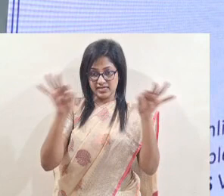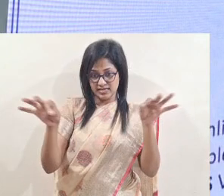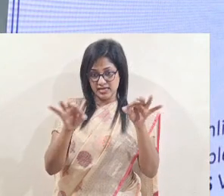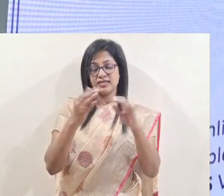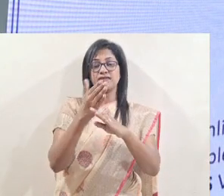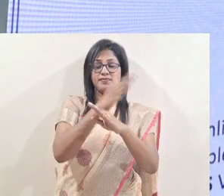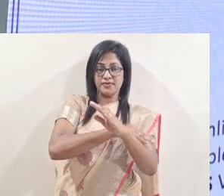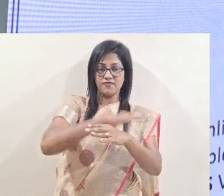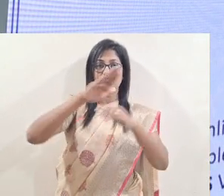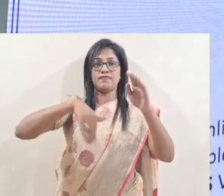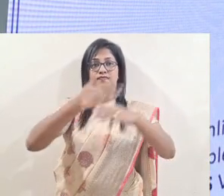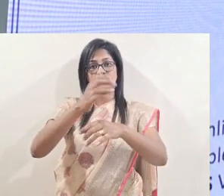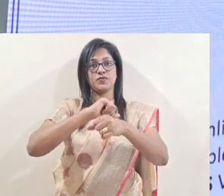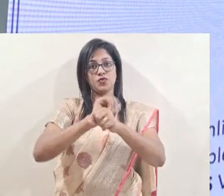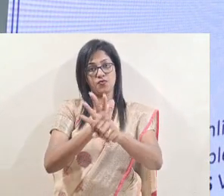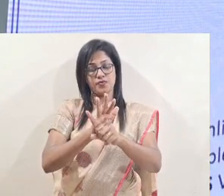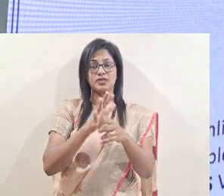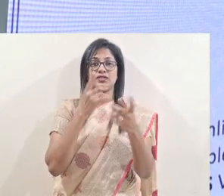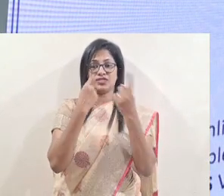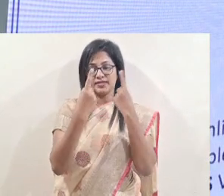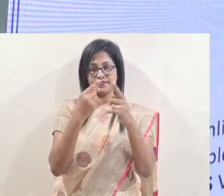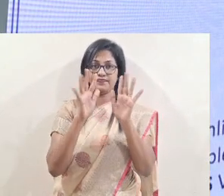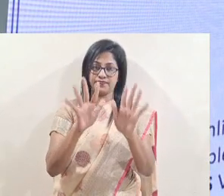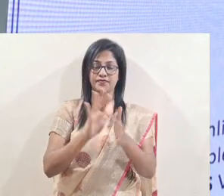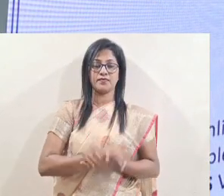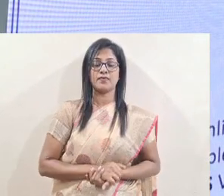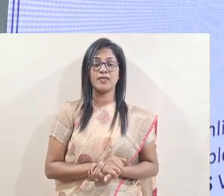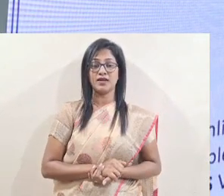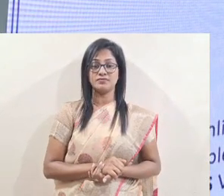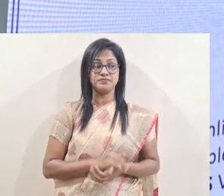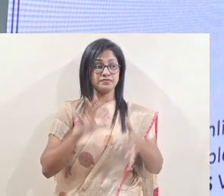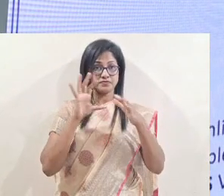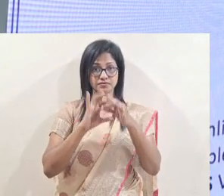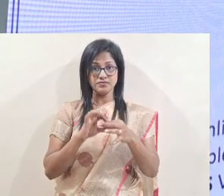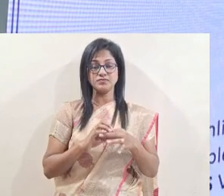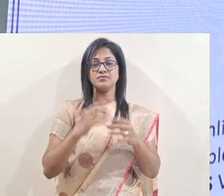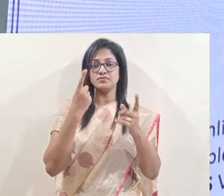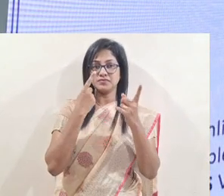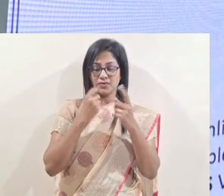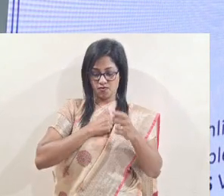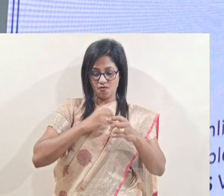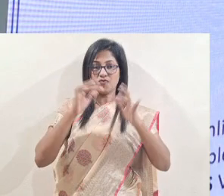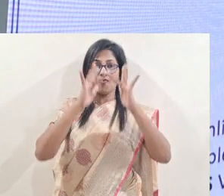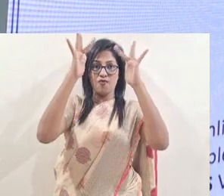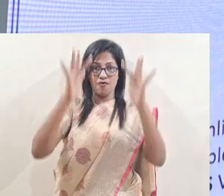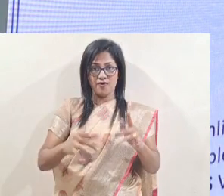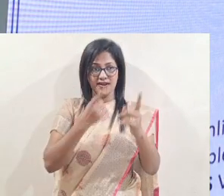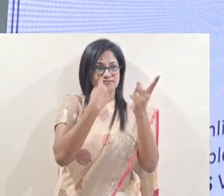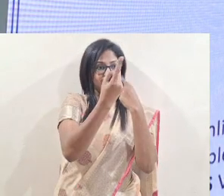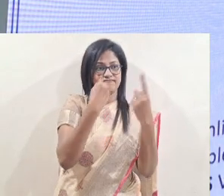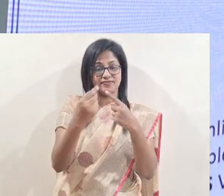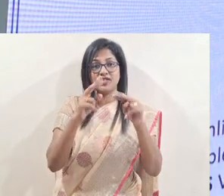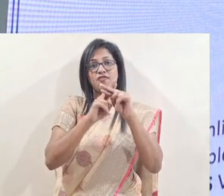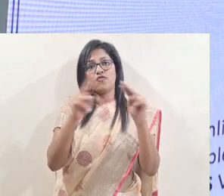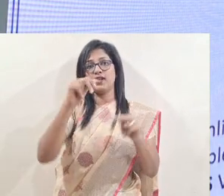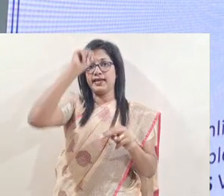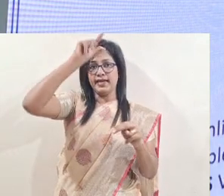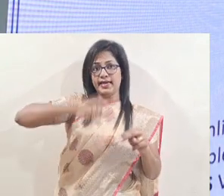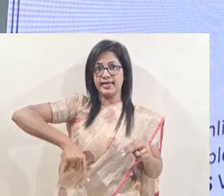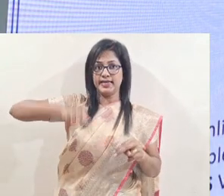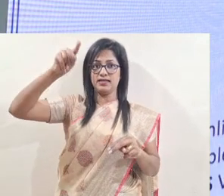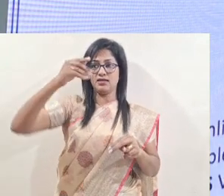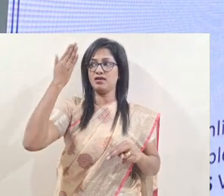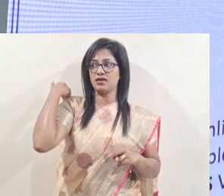pandemic. So in order to do this, we conducted an online survey, a pan-India survey during late 2021,